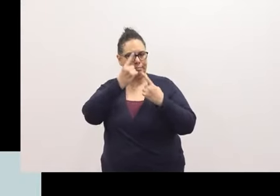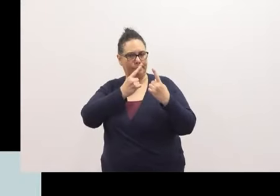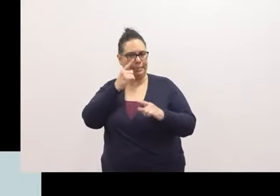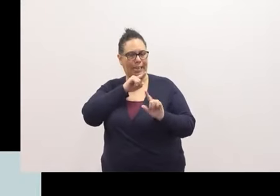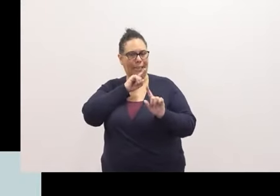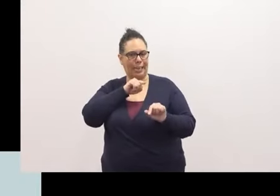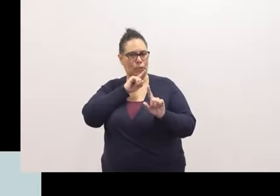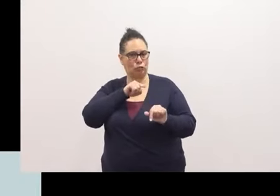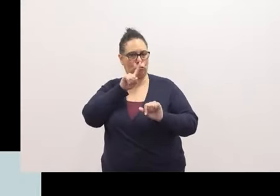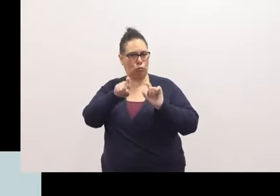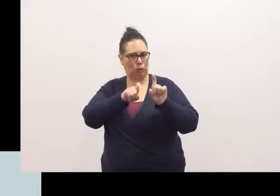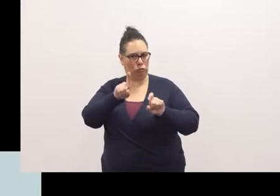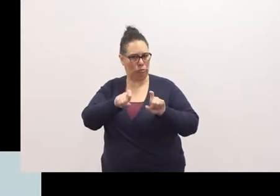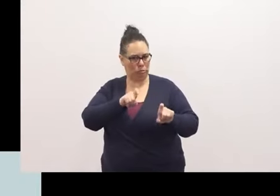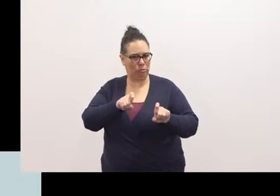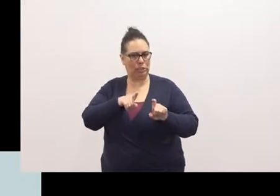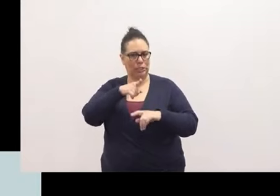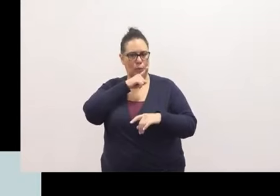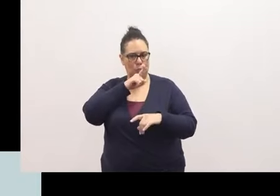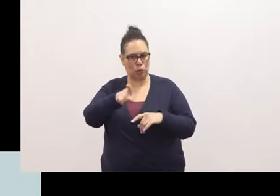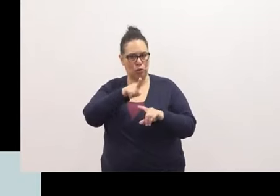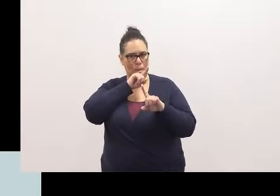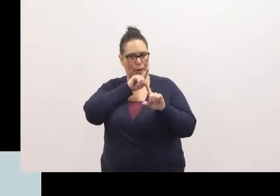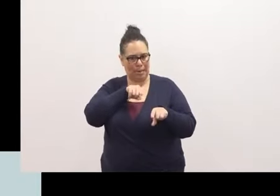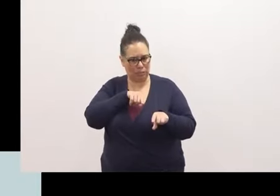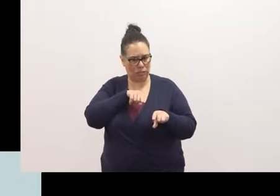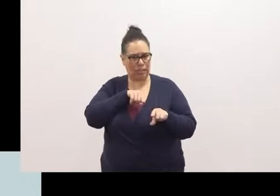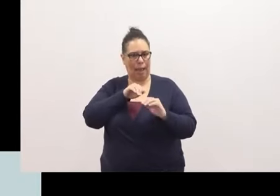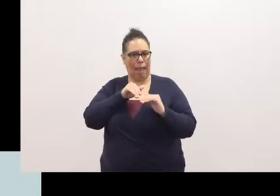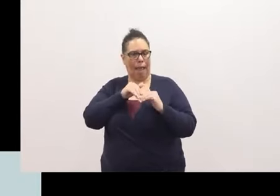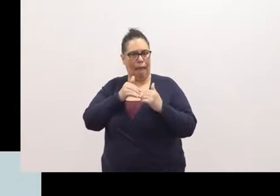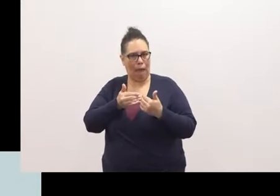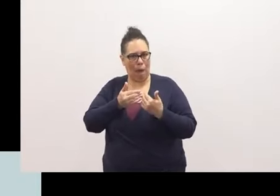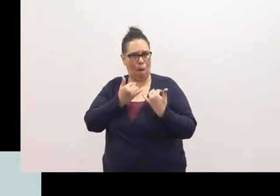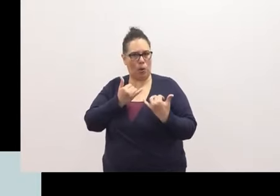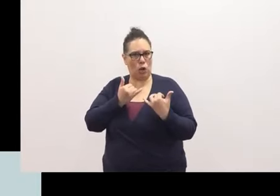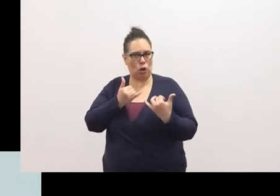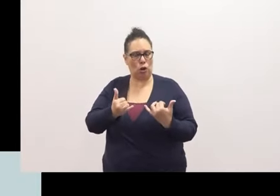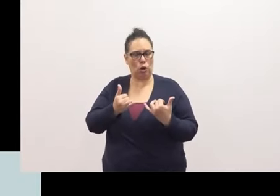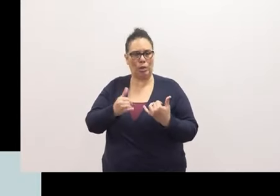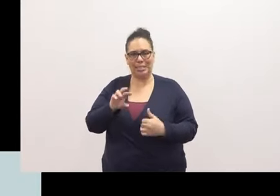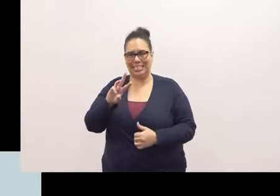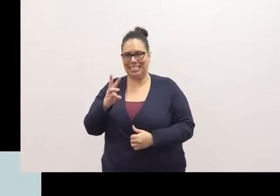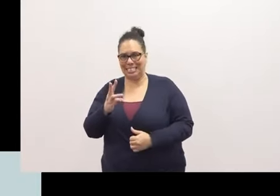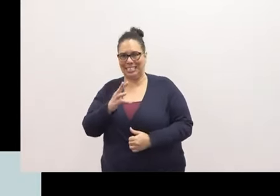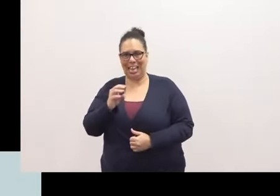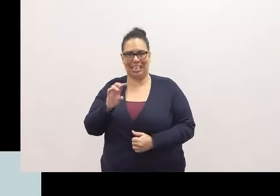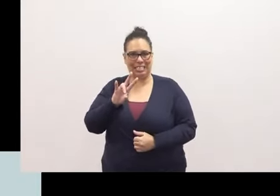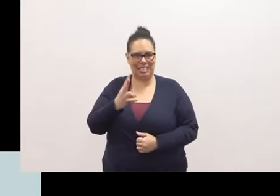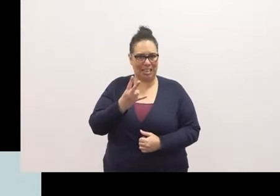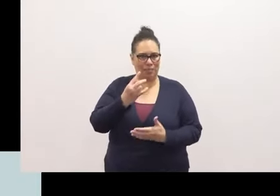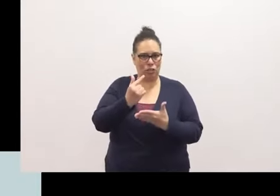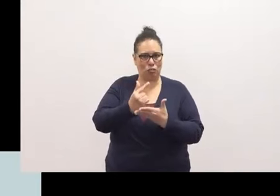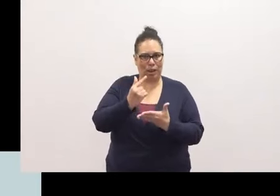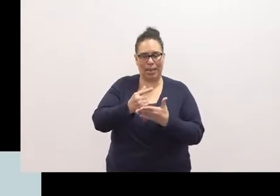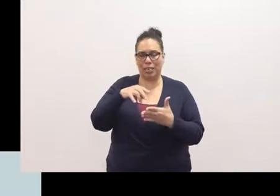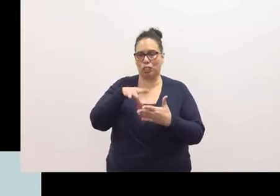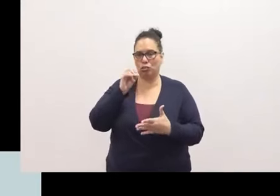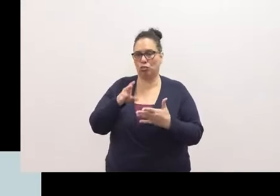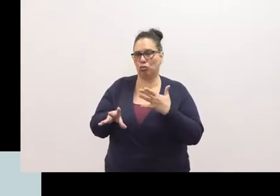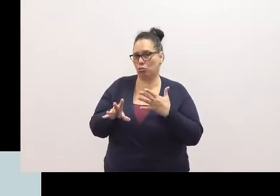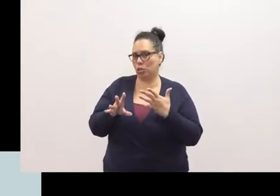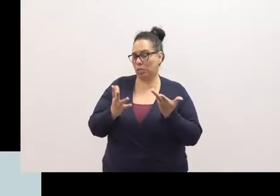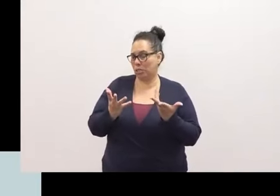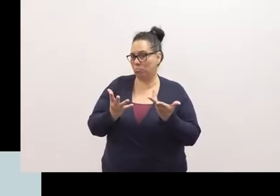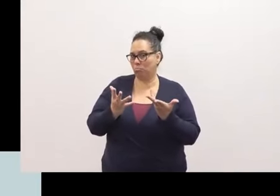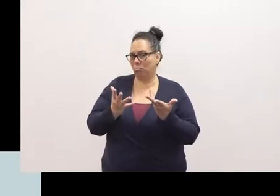following questions. So we want to make sure that we're answering how are current grade 6 and 7 students performing in that